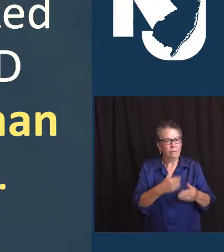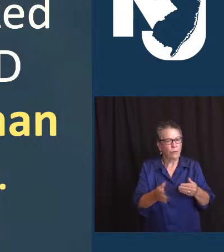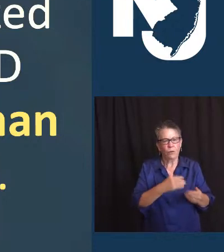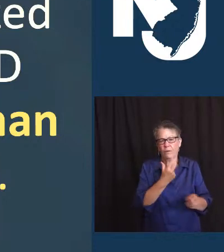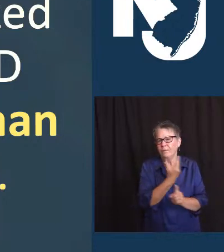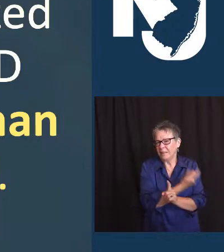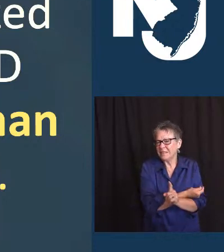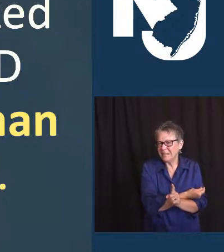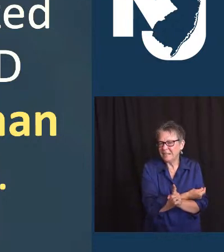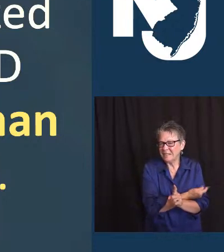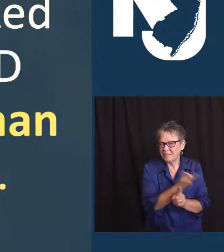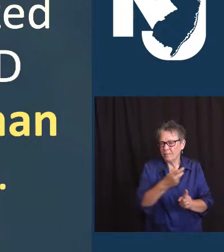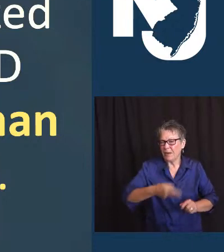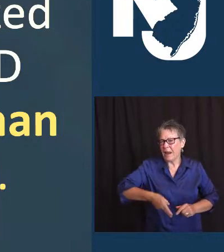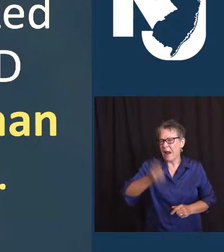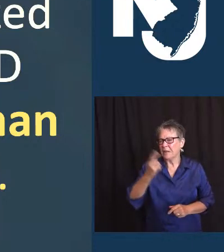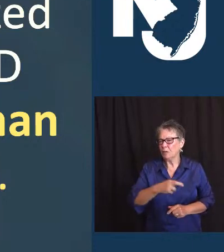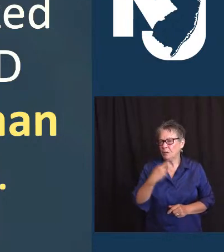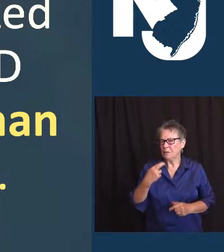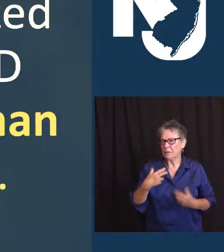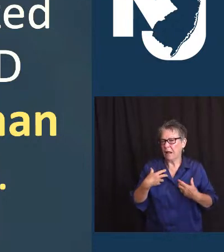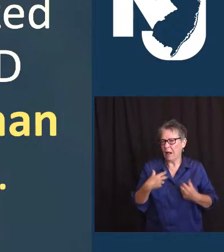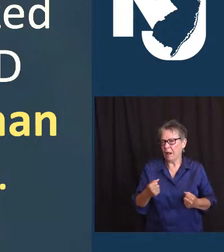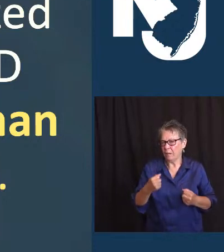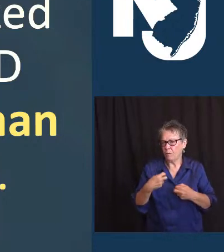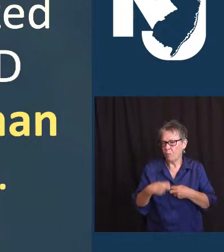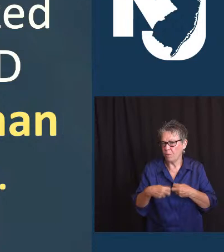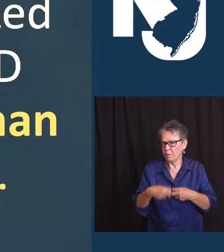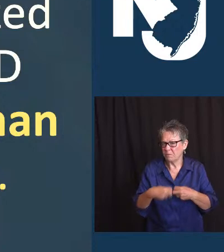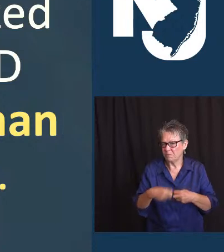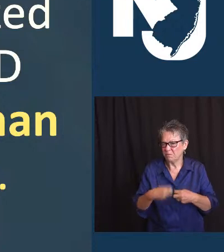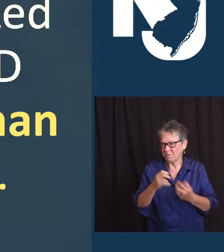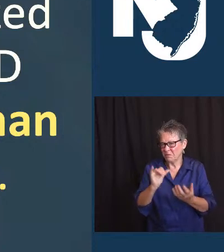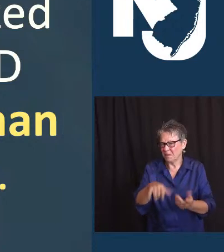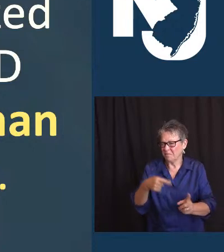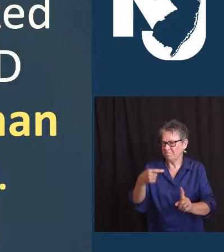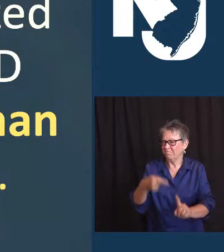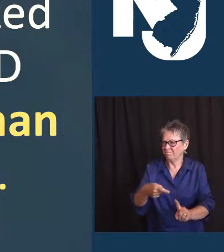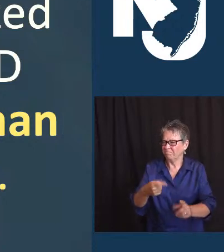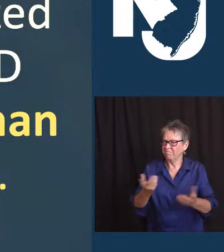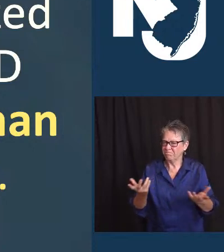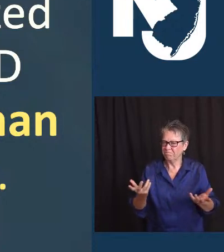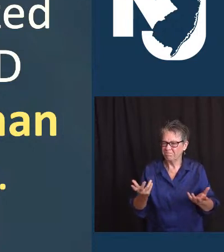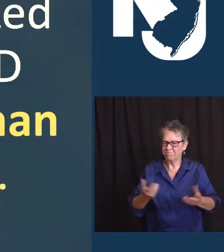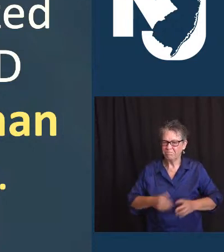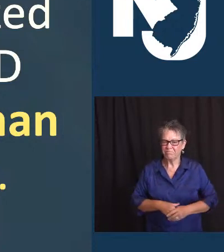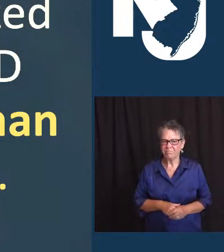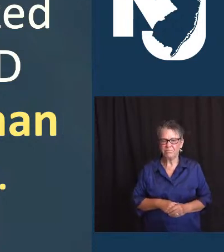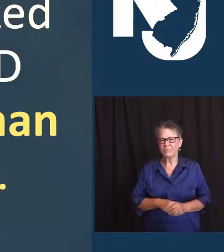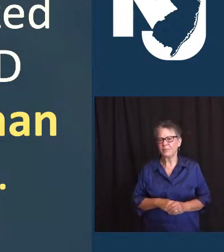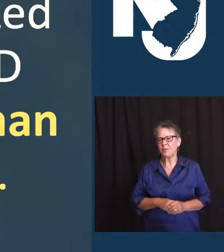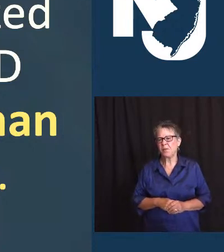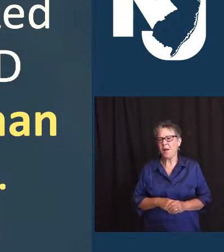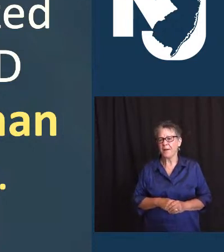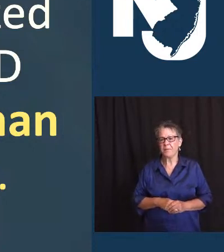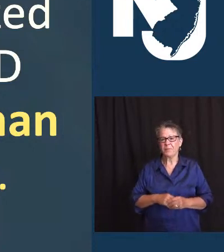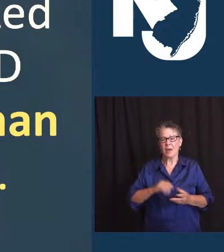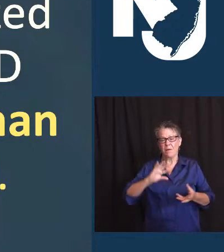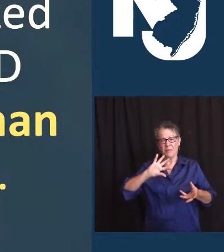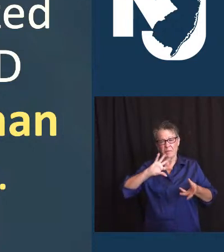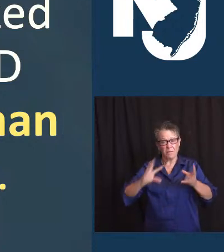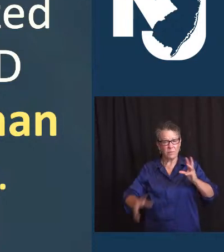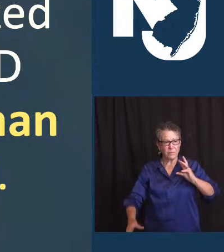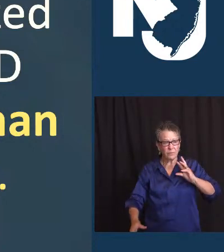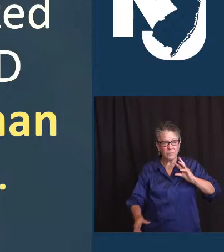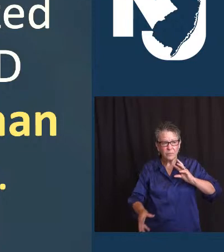under particular or were at particular risk. So again, when you add all this up, you have